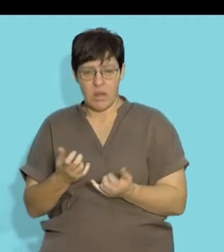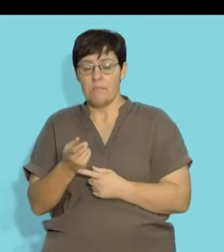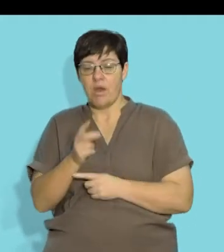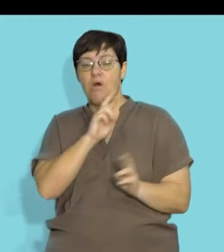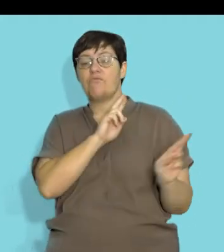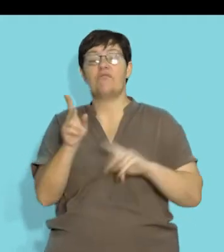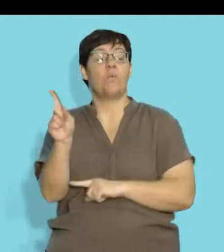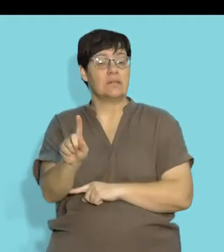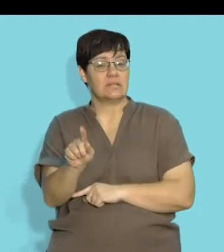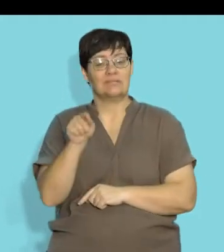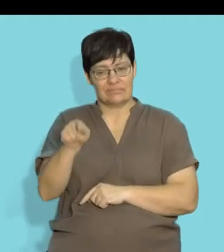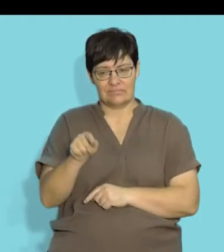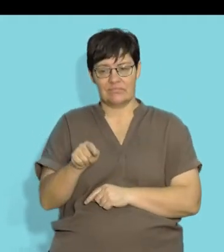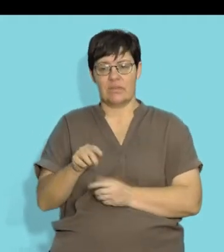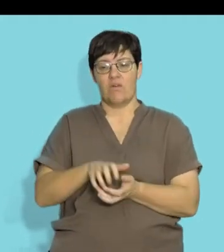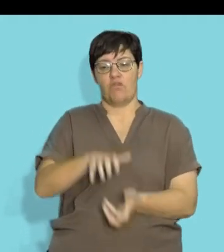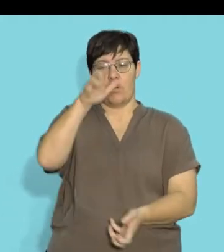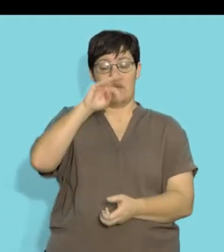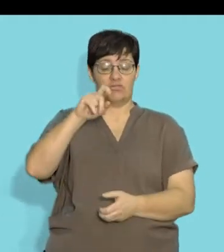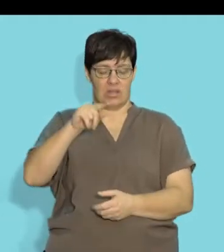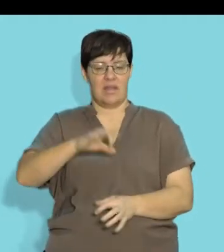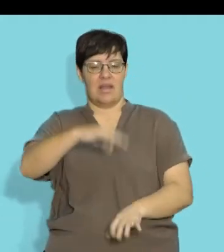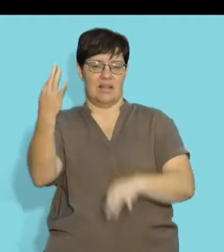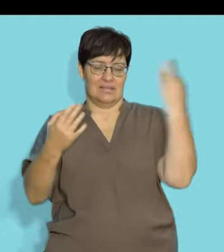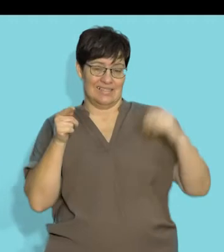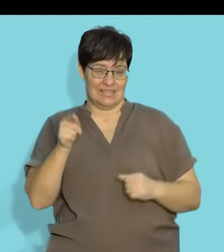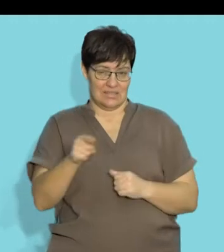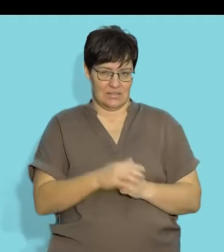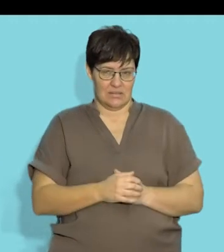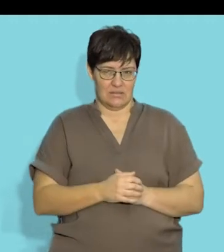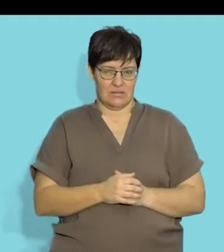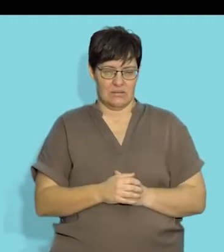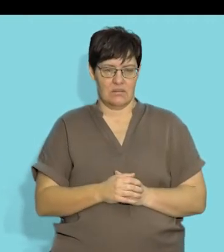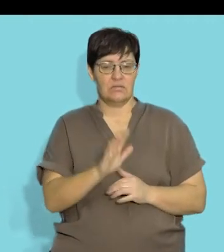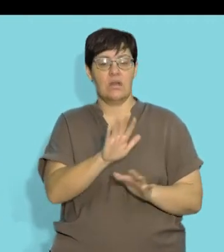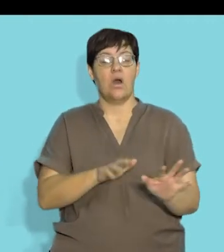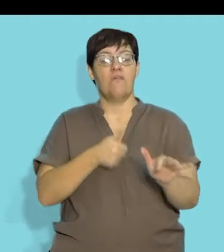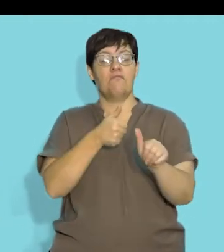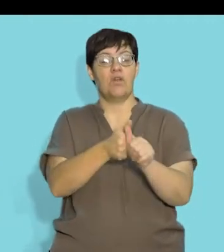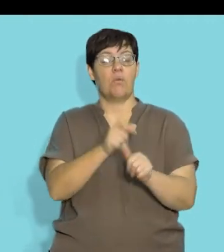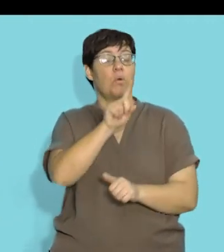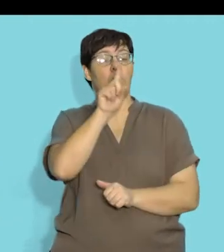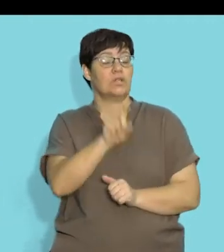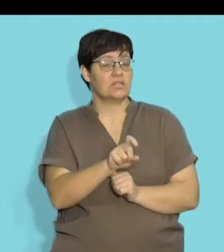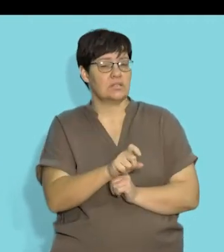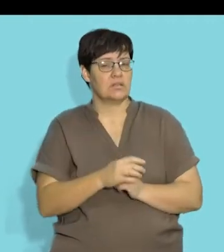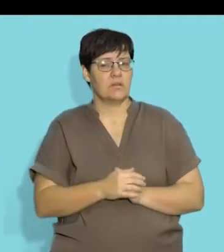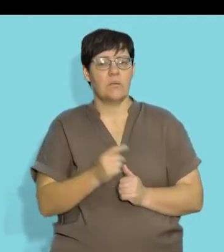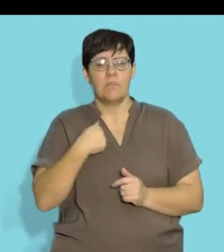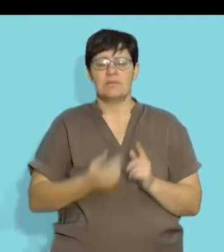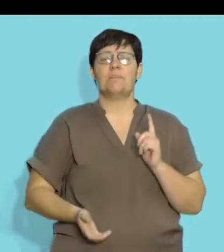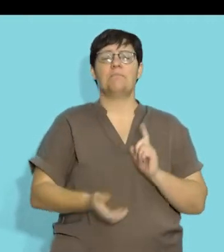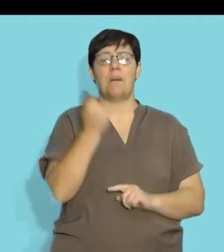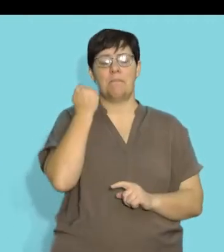follow would refer to them as volumetric analysis, right? So the follow-up question